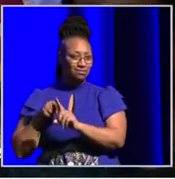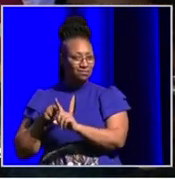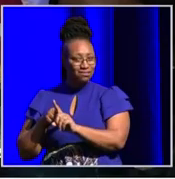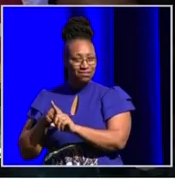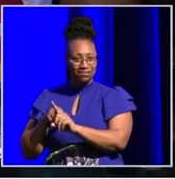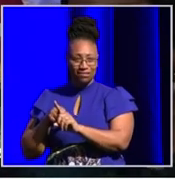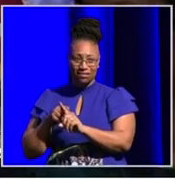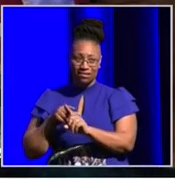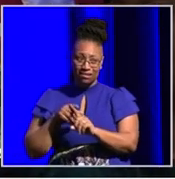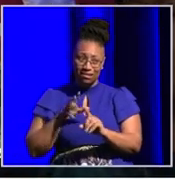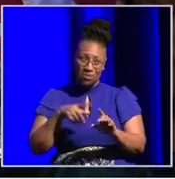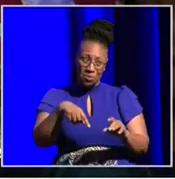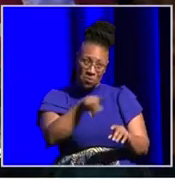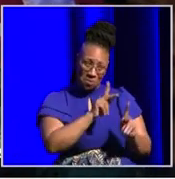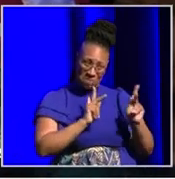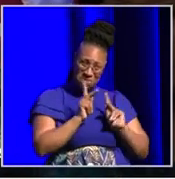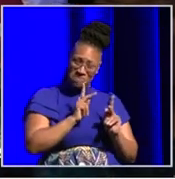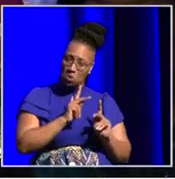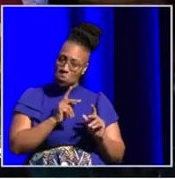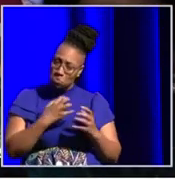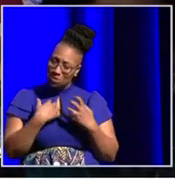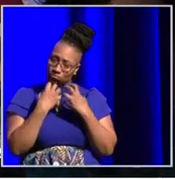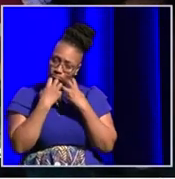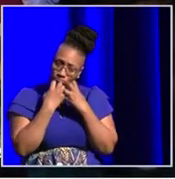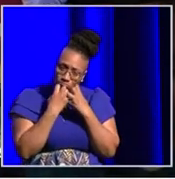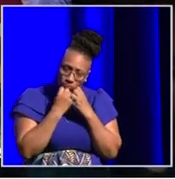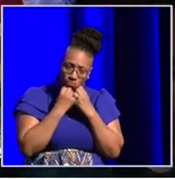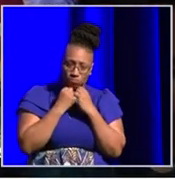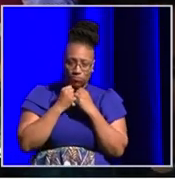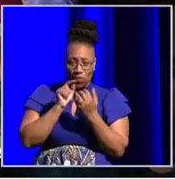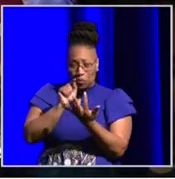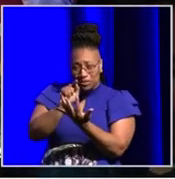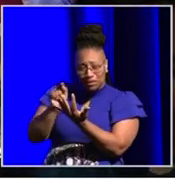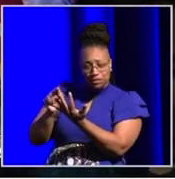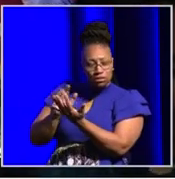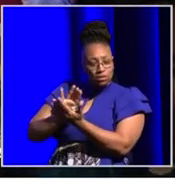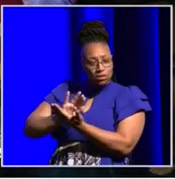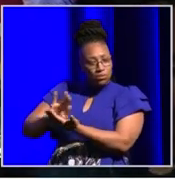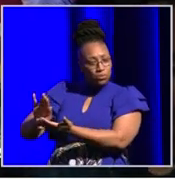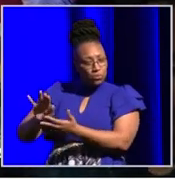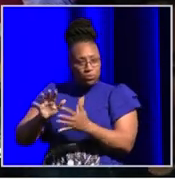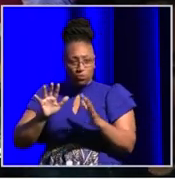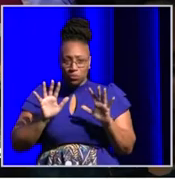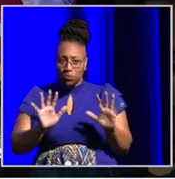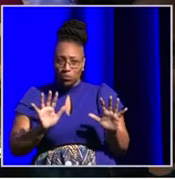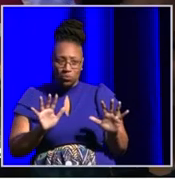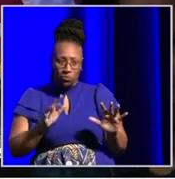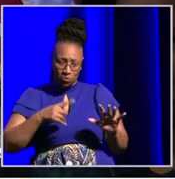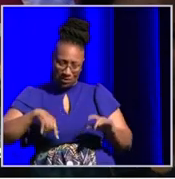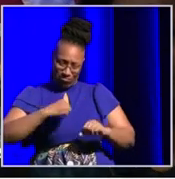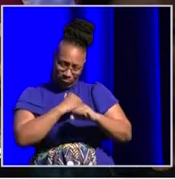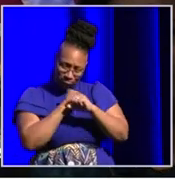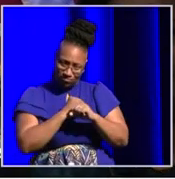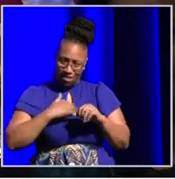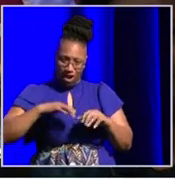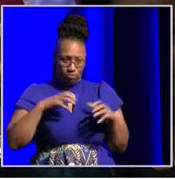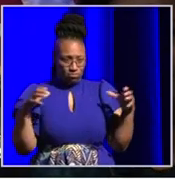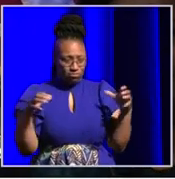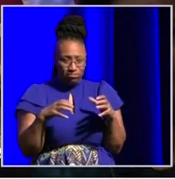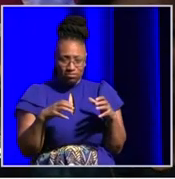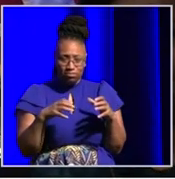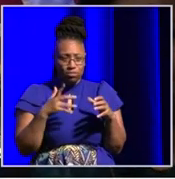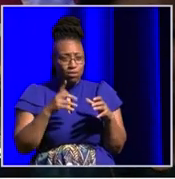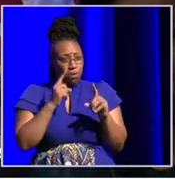our infrastructure, air quality, and green space, and improving public education outcomes